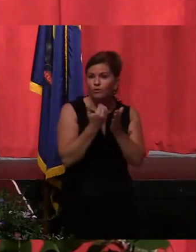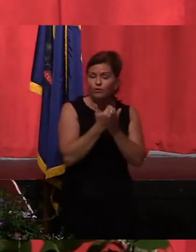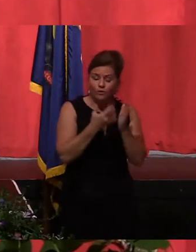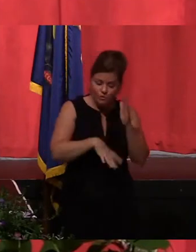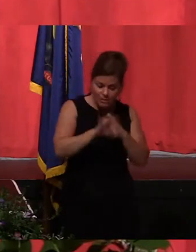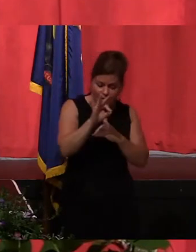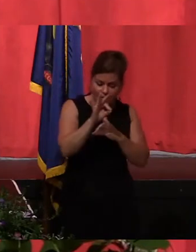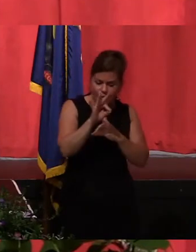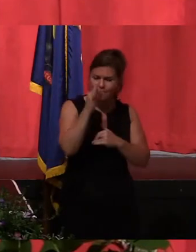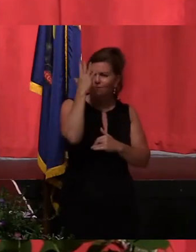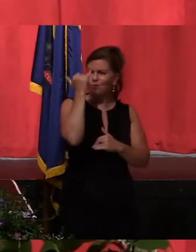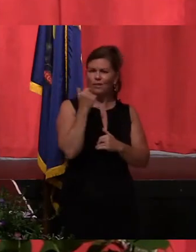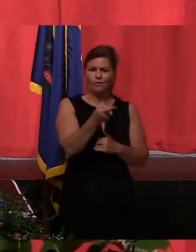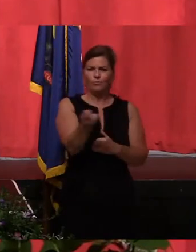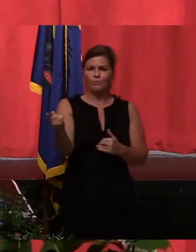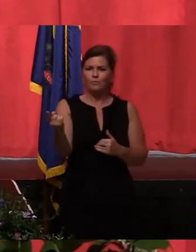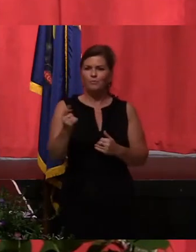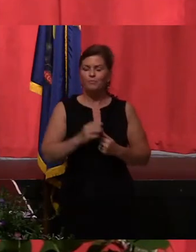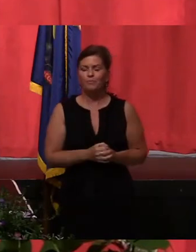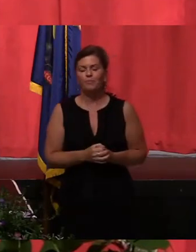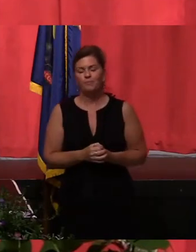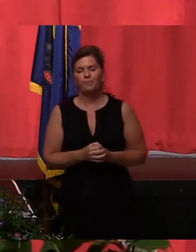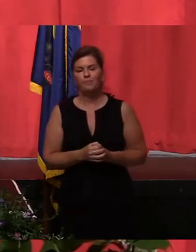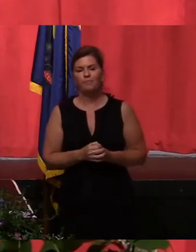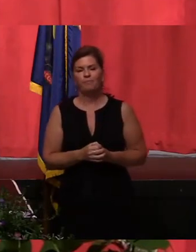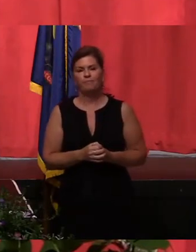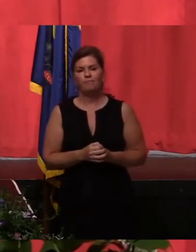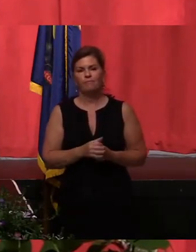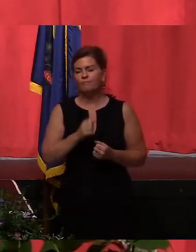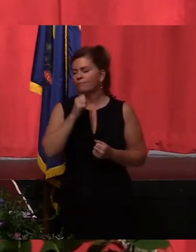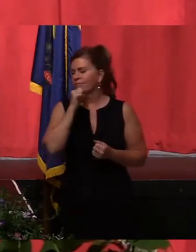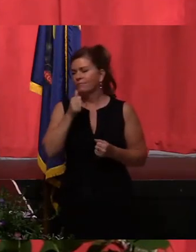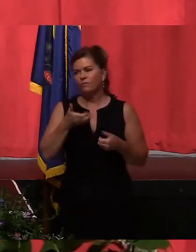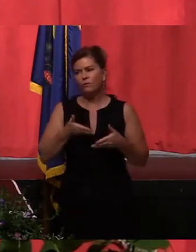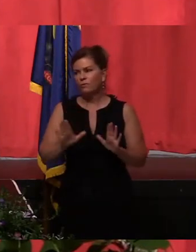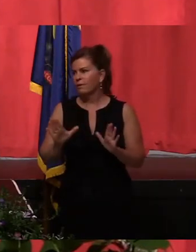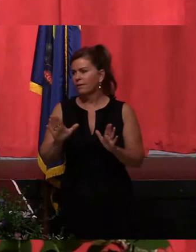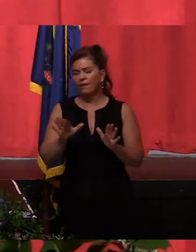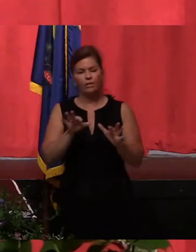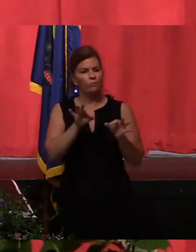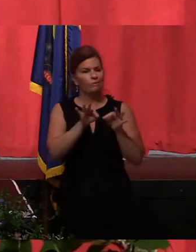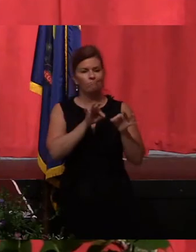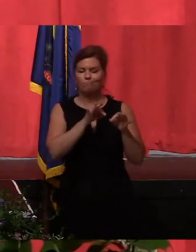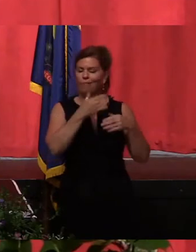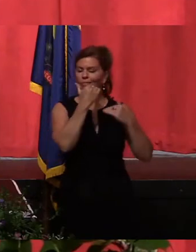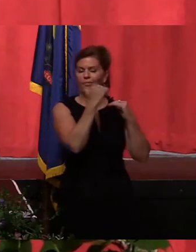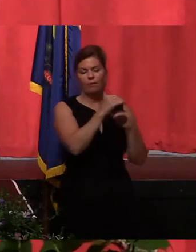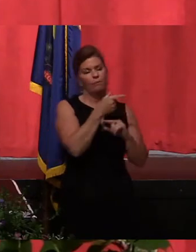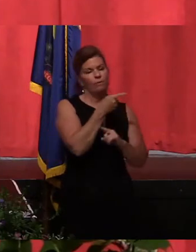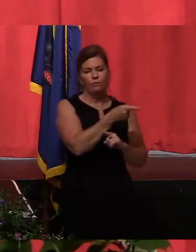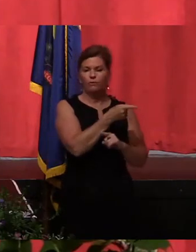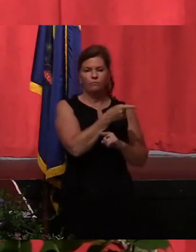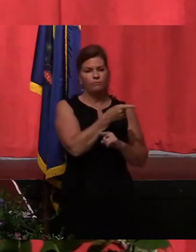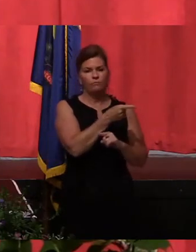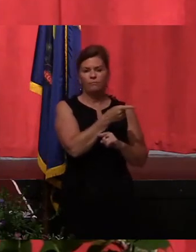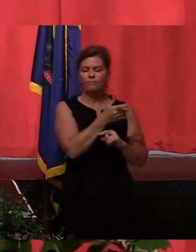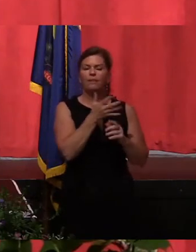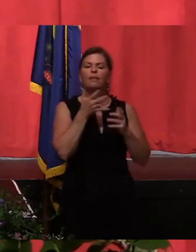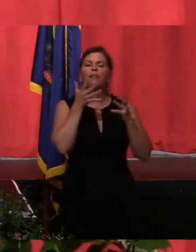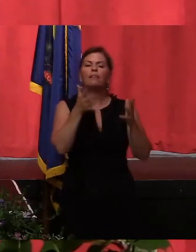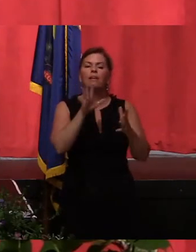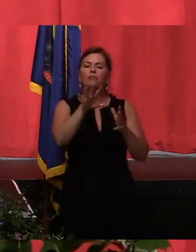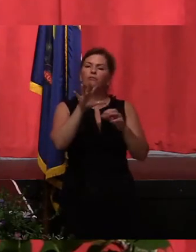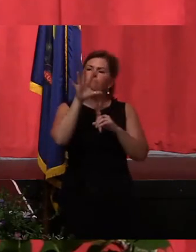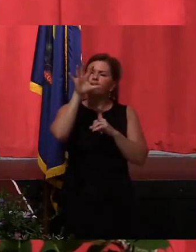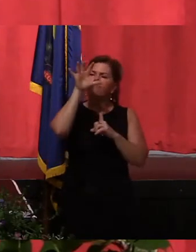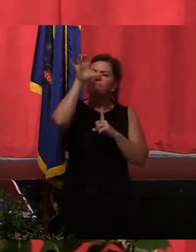can't that someone be you? Don't let anyone define who you are. Let your reach exceed your